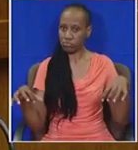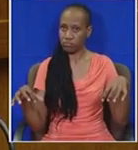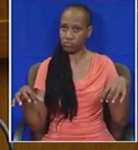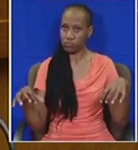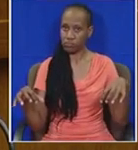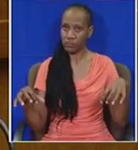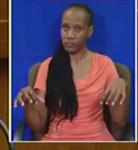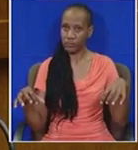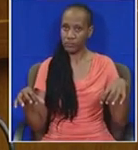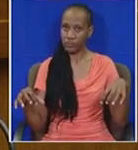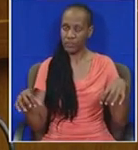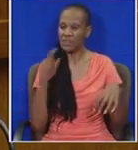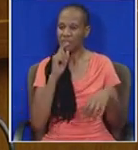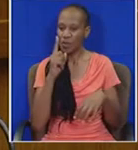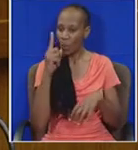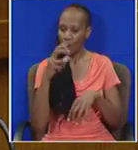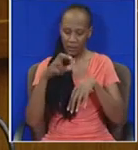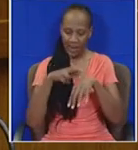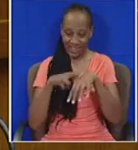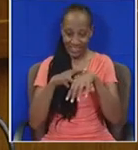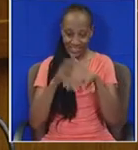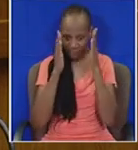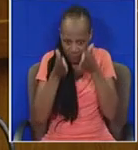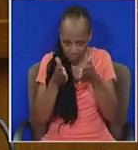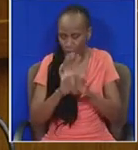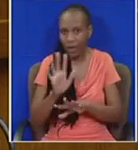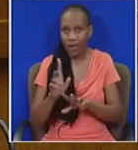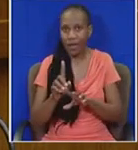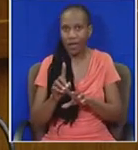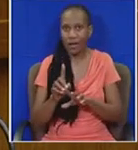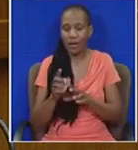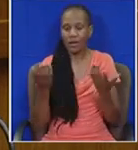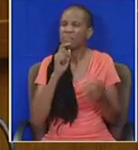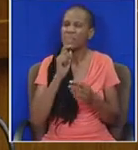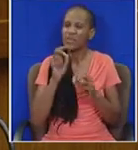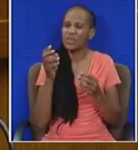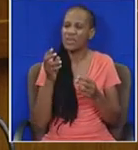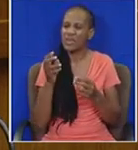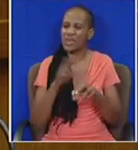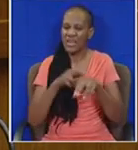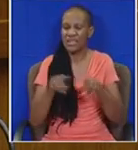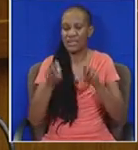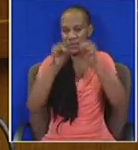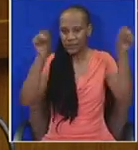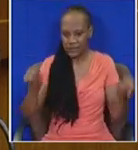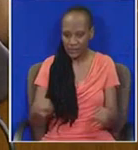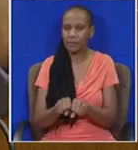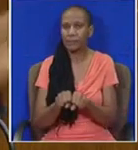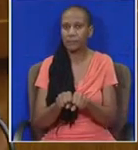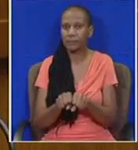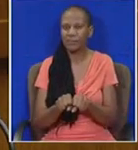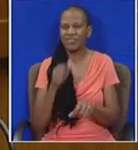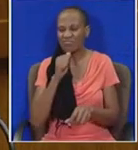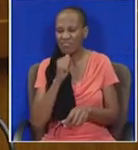we're not speaking about a race. We're speaking about a system, irrespective of from